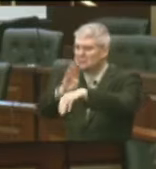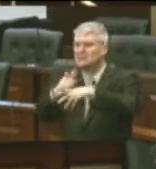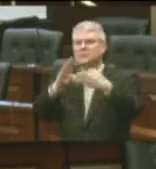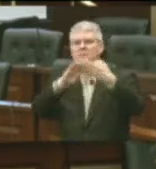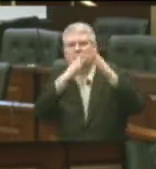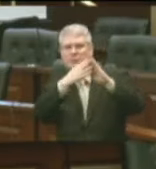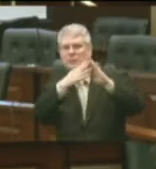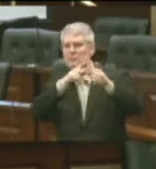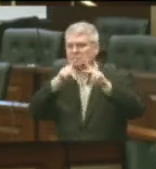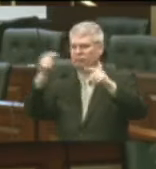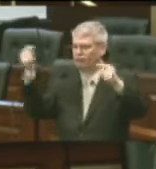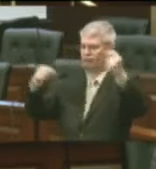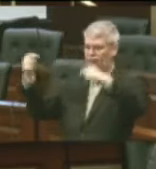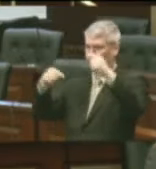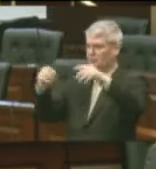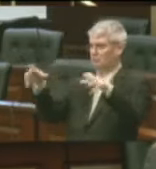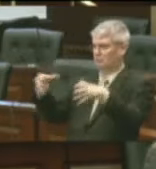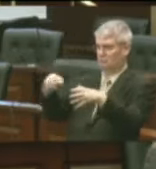to look at the needs.